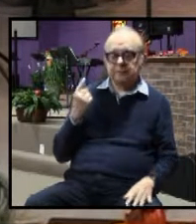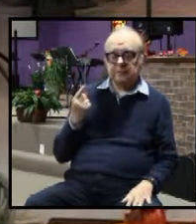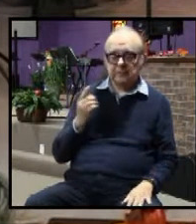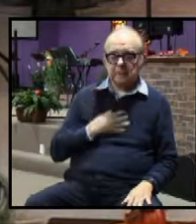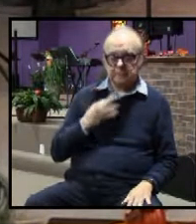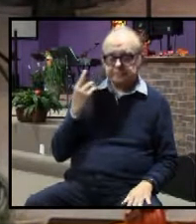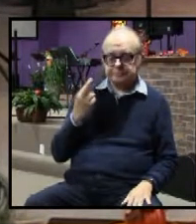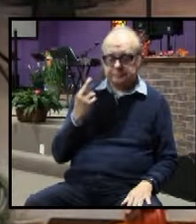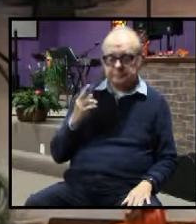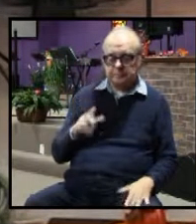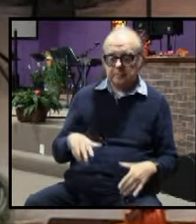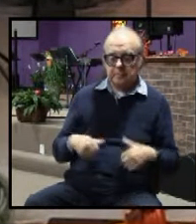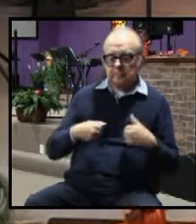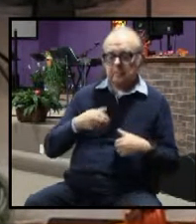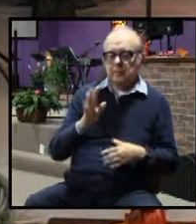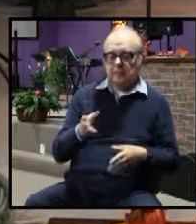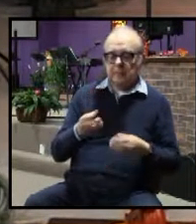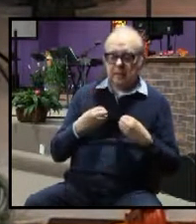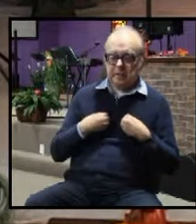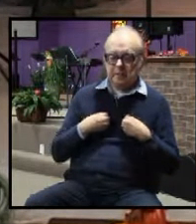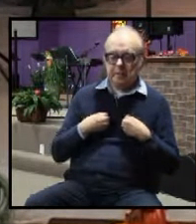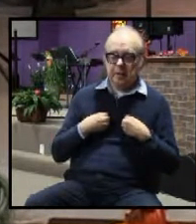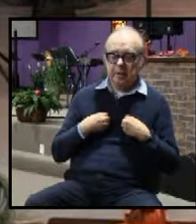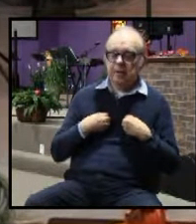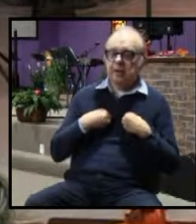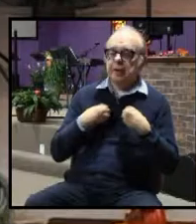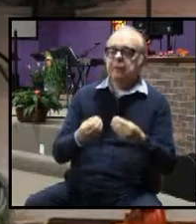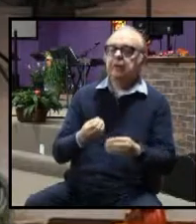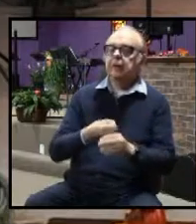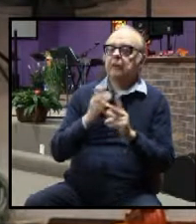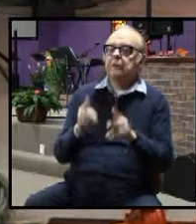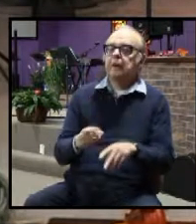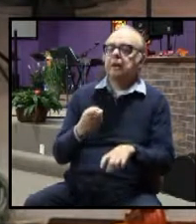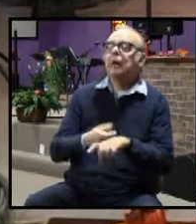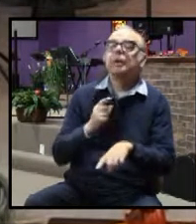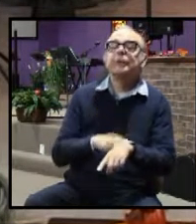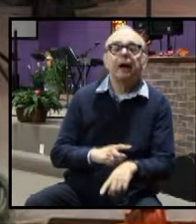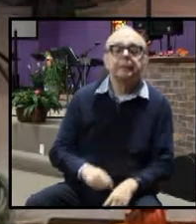I always thought that my purpose in life that God gave me was to give everybody a hard time.